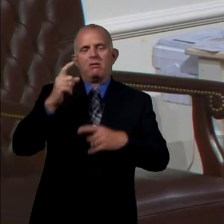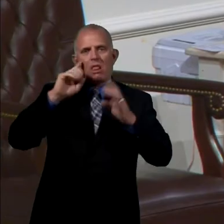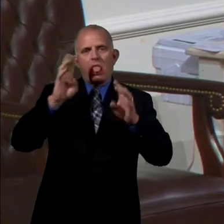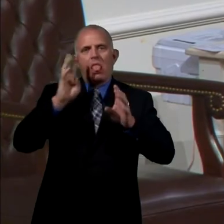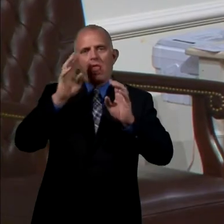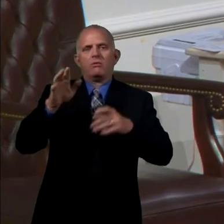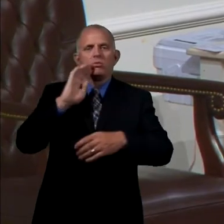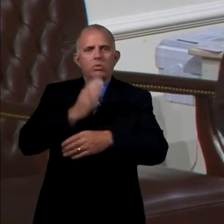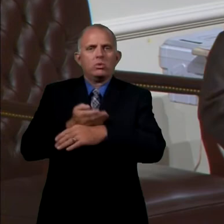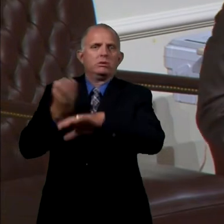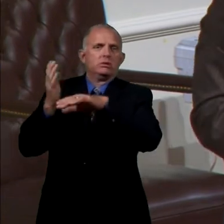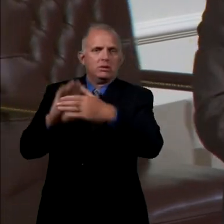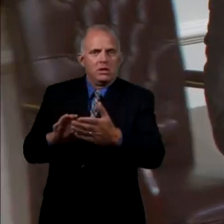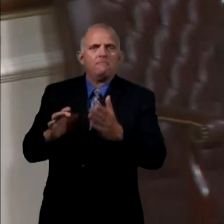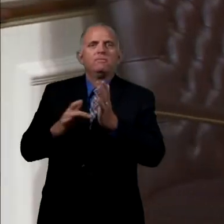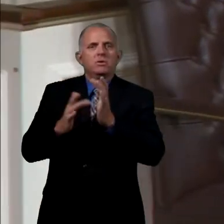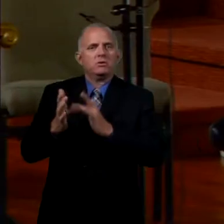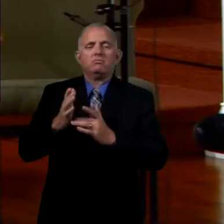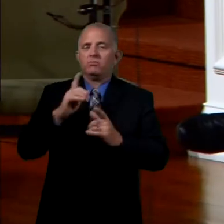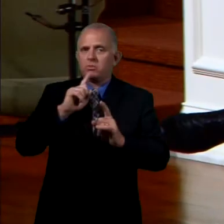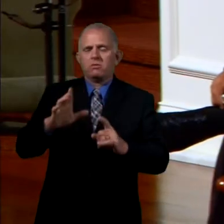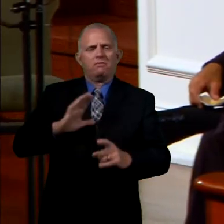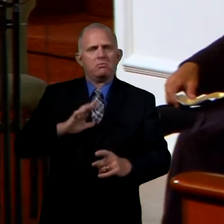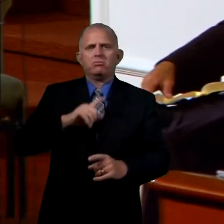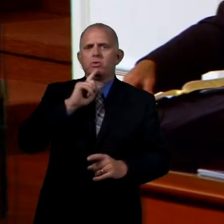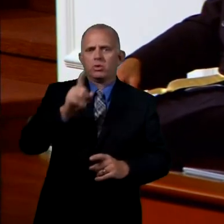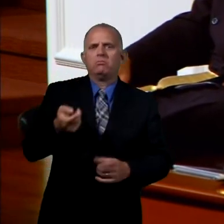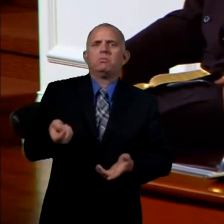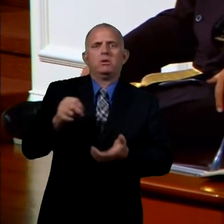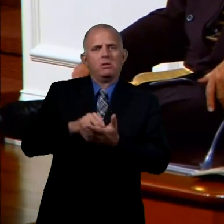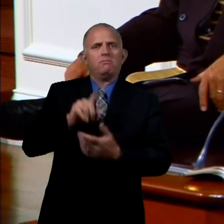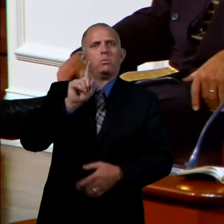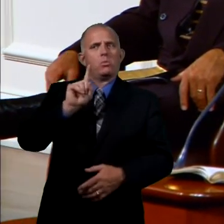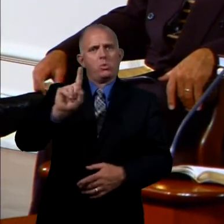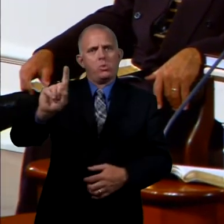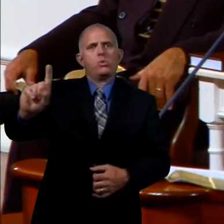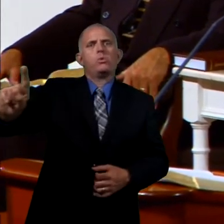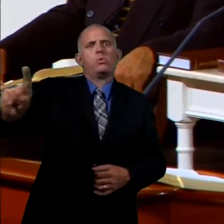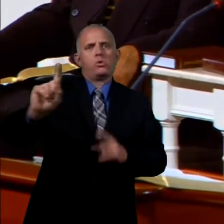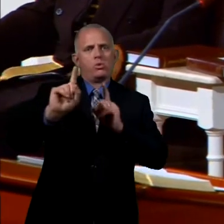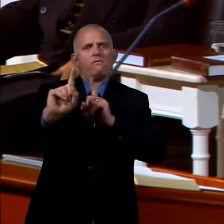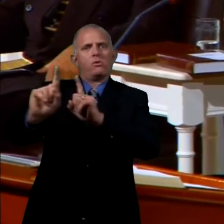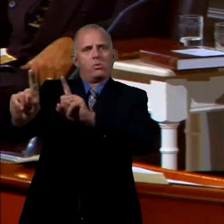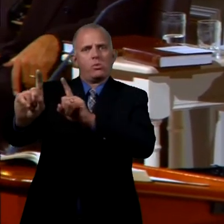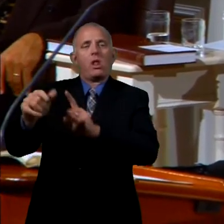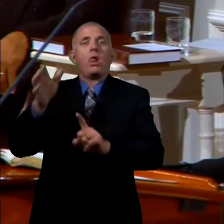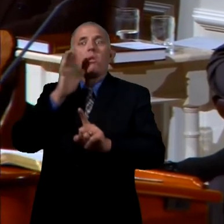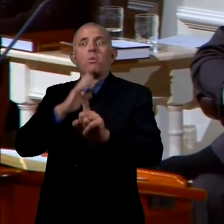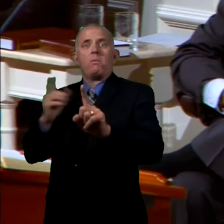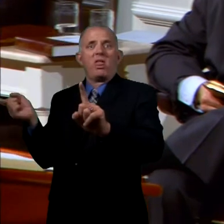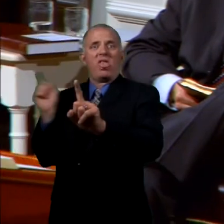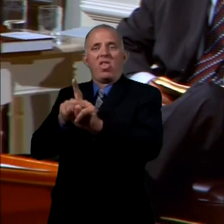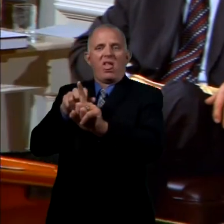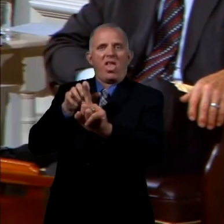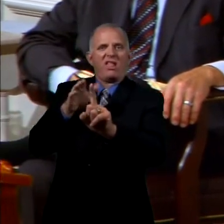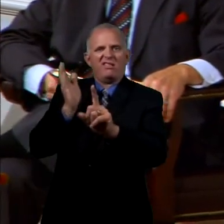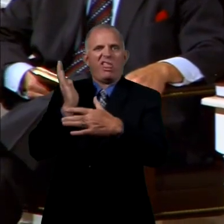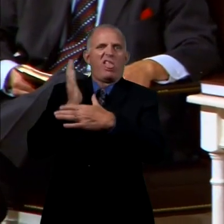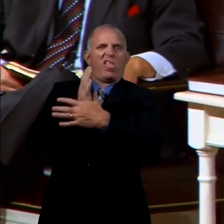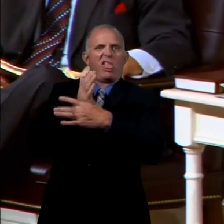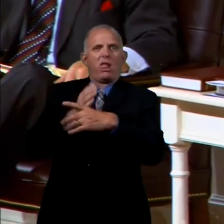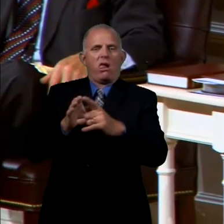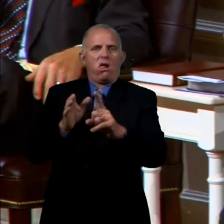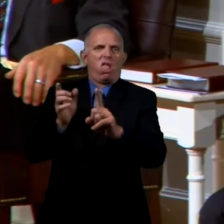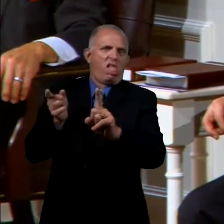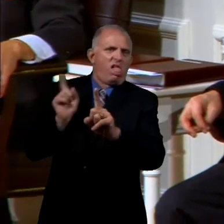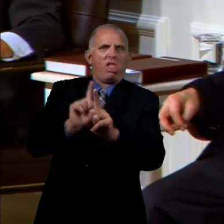anything? Jesus said, sure, I'll go with you. Jesus gets up. As he turns to go, someone else interrupts the interruption. A lady comes behind and